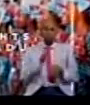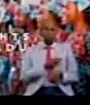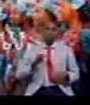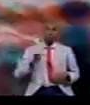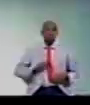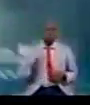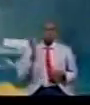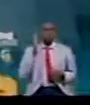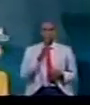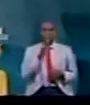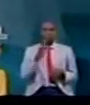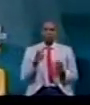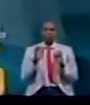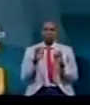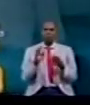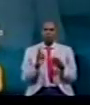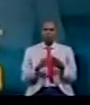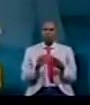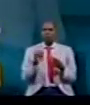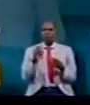of